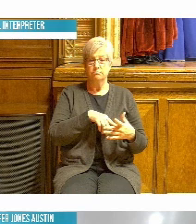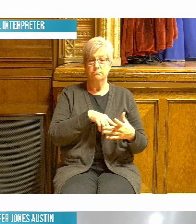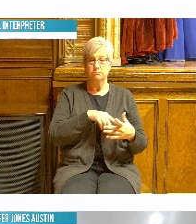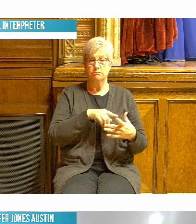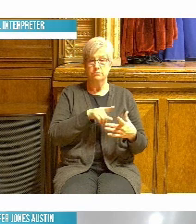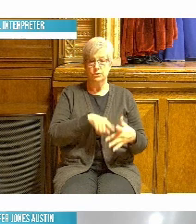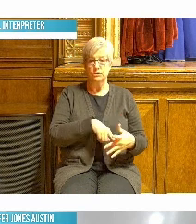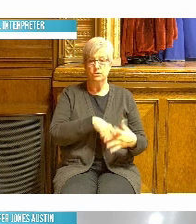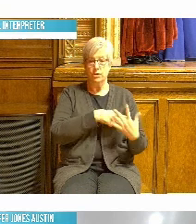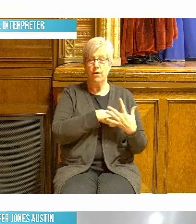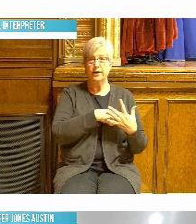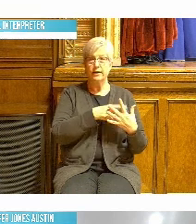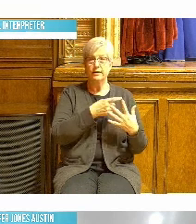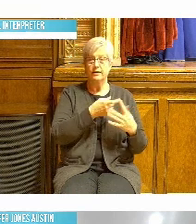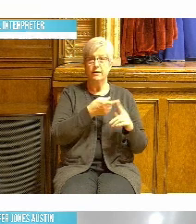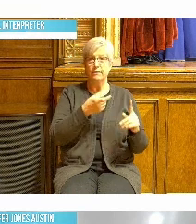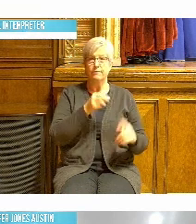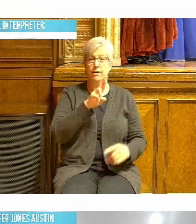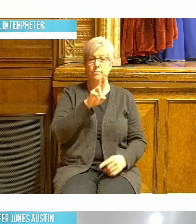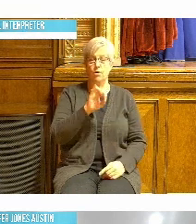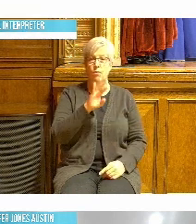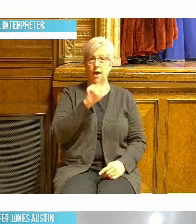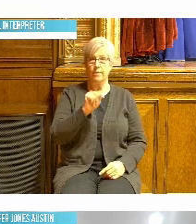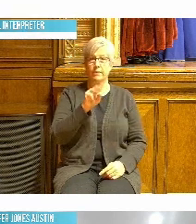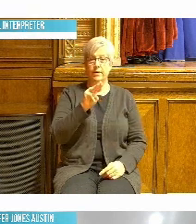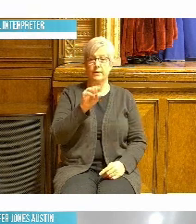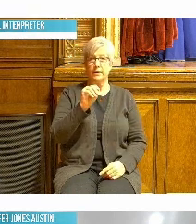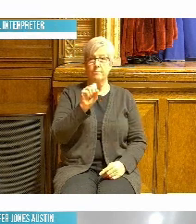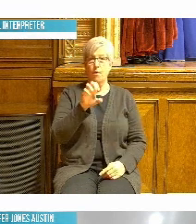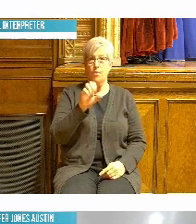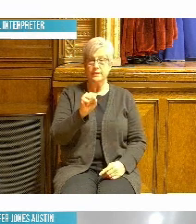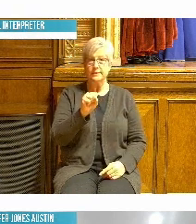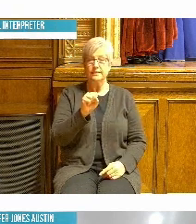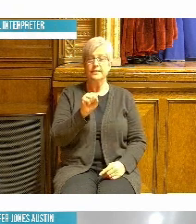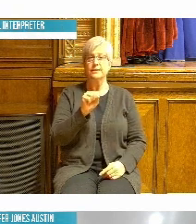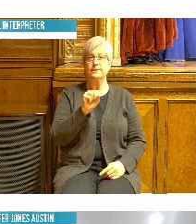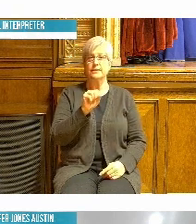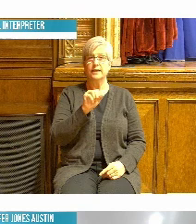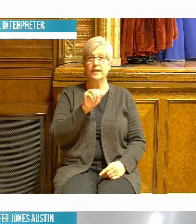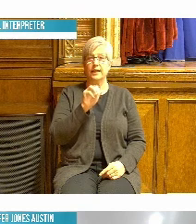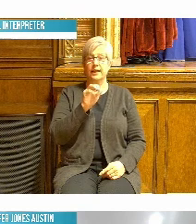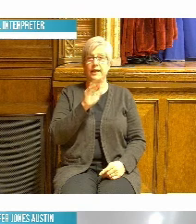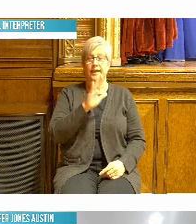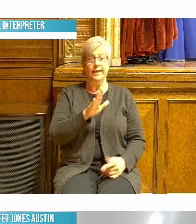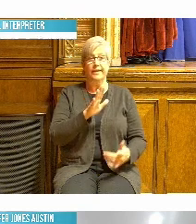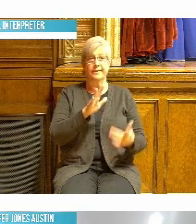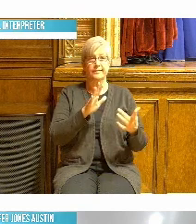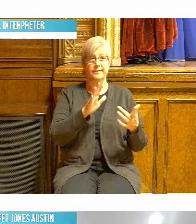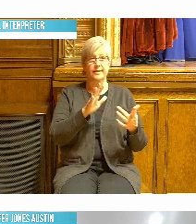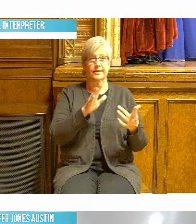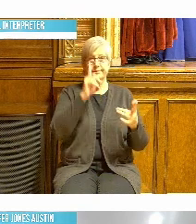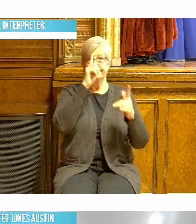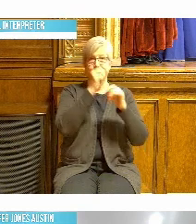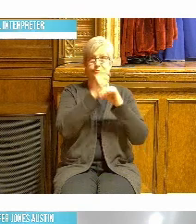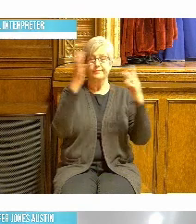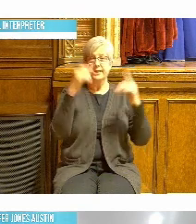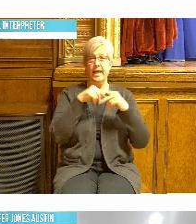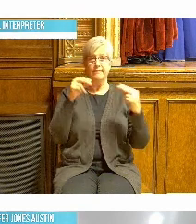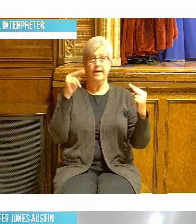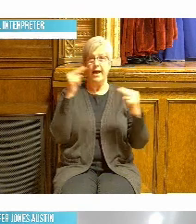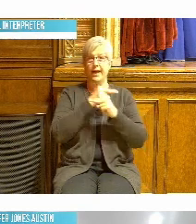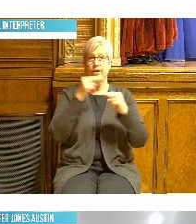by Robert Moses's fever dream to have highways go